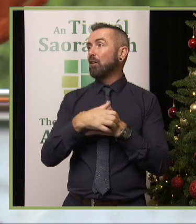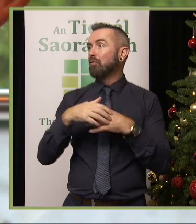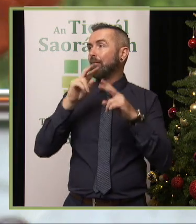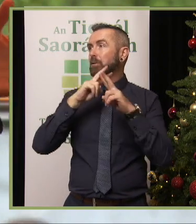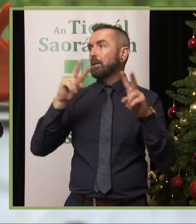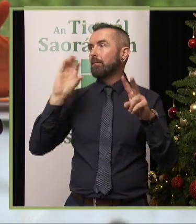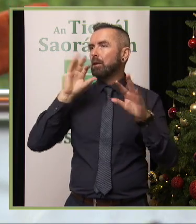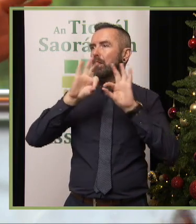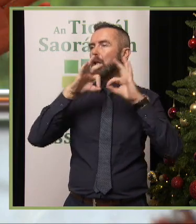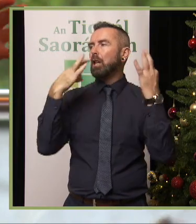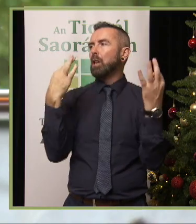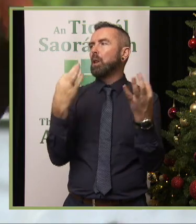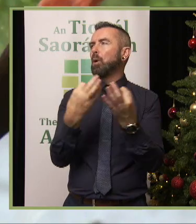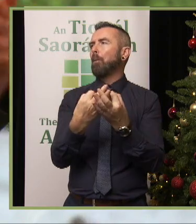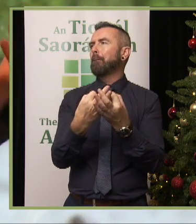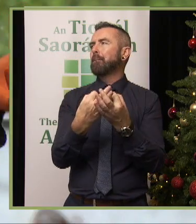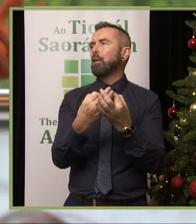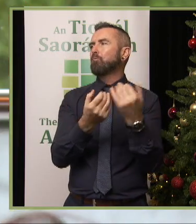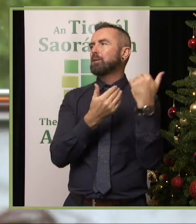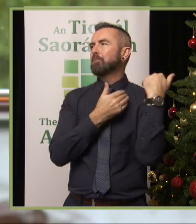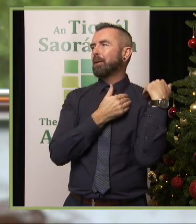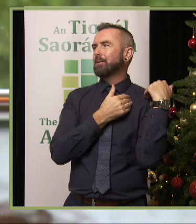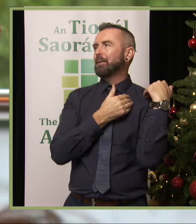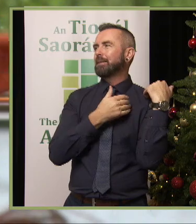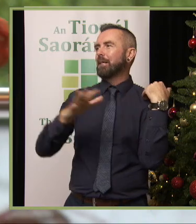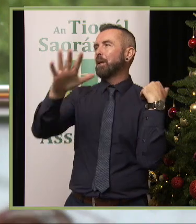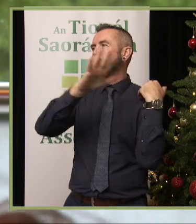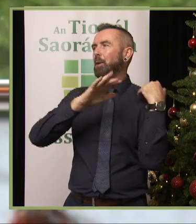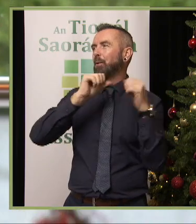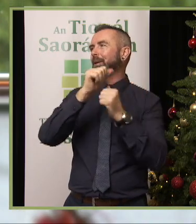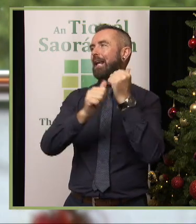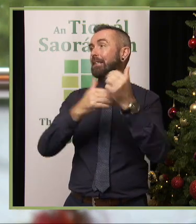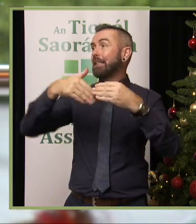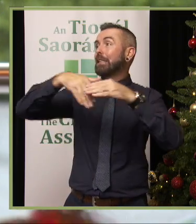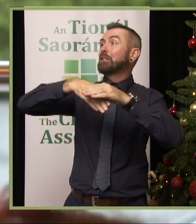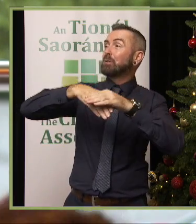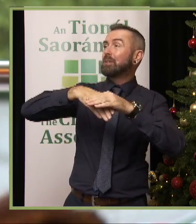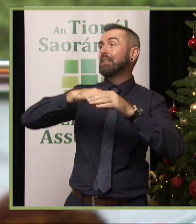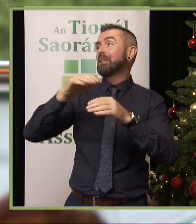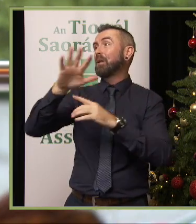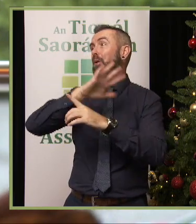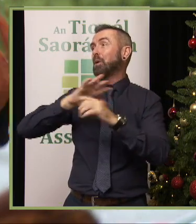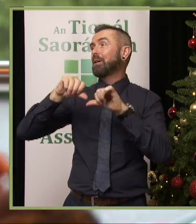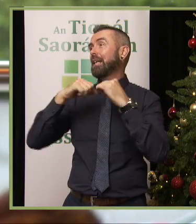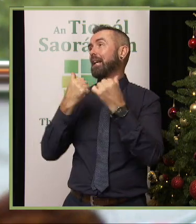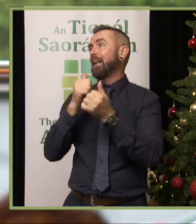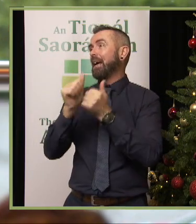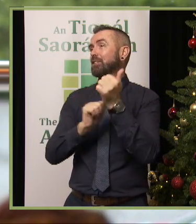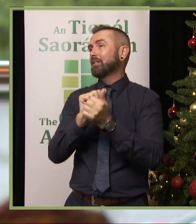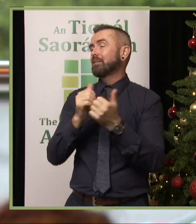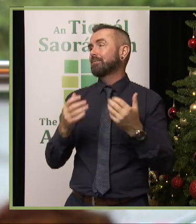action, global responsibilities, local action, including local action. Just it makes